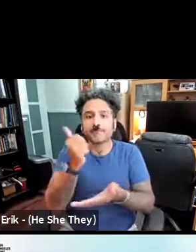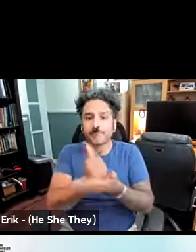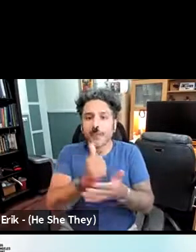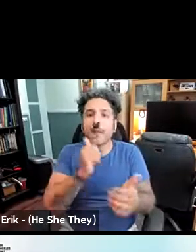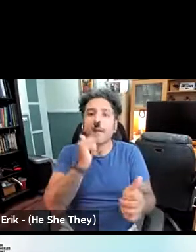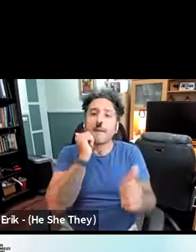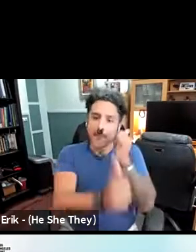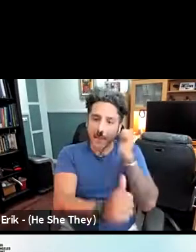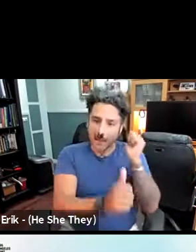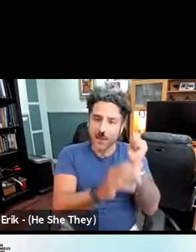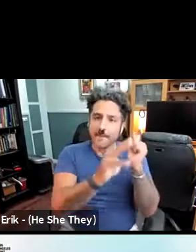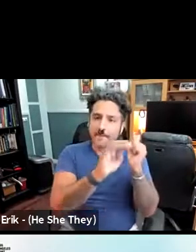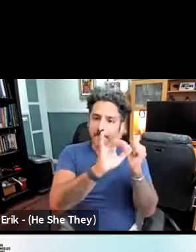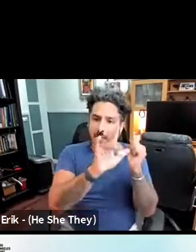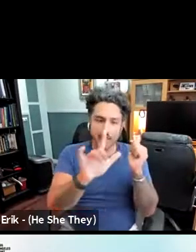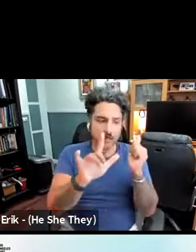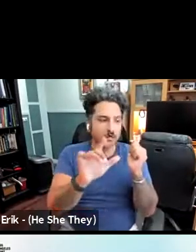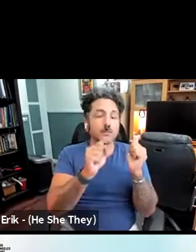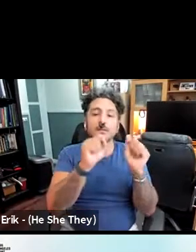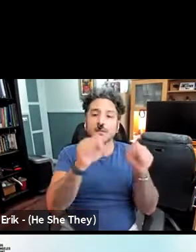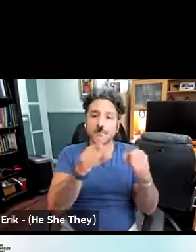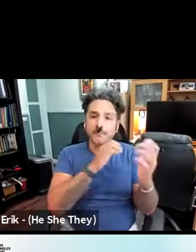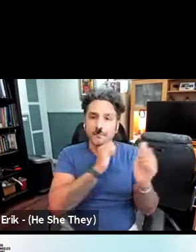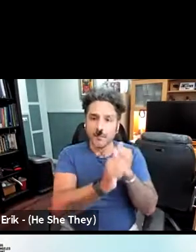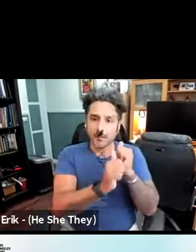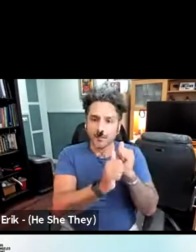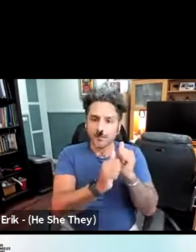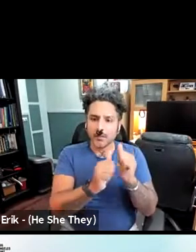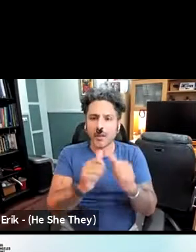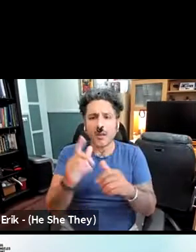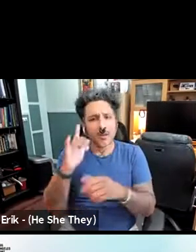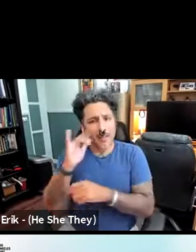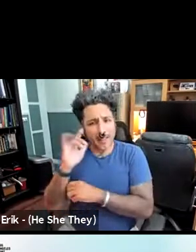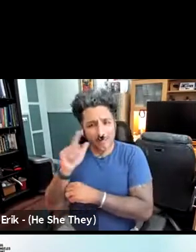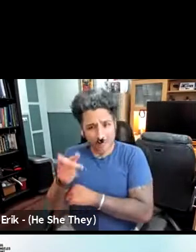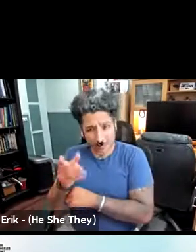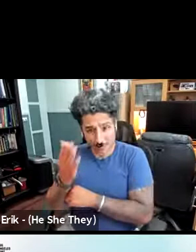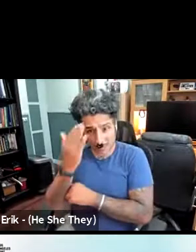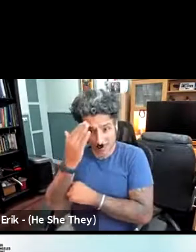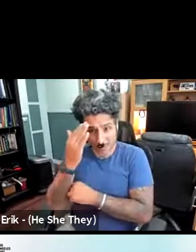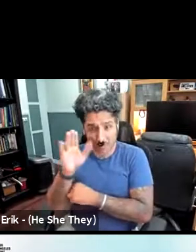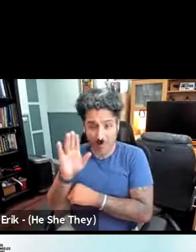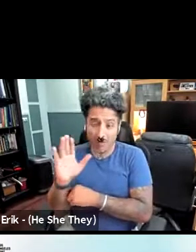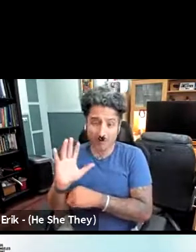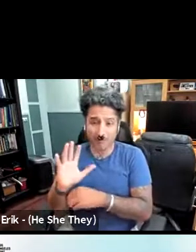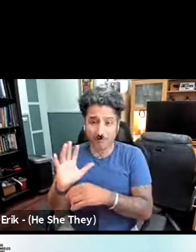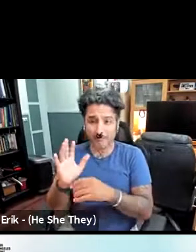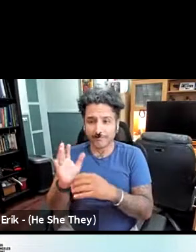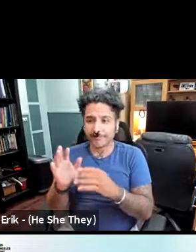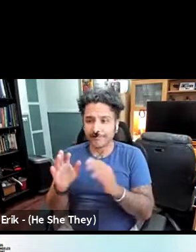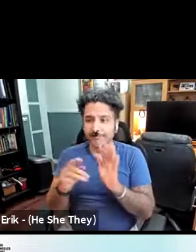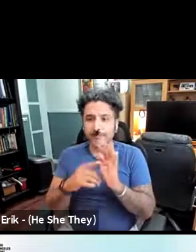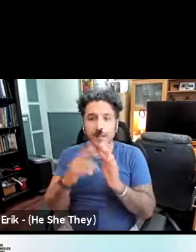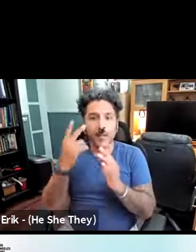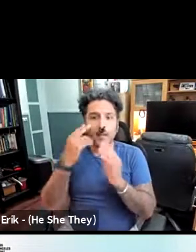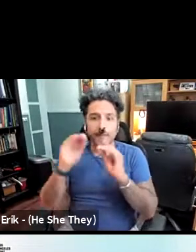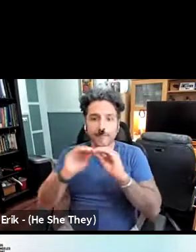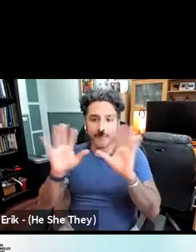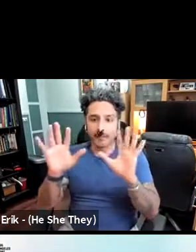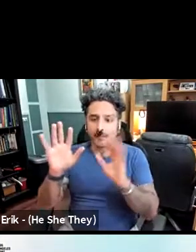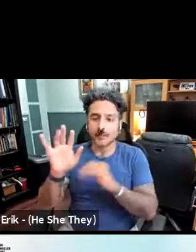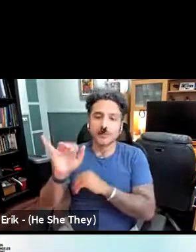of that sort. Also, when you look here, and even in California, Visible T, 365, AJ